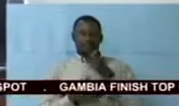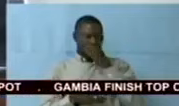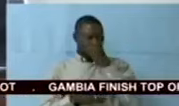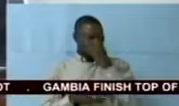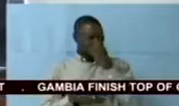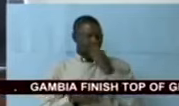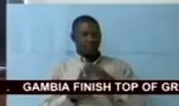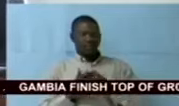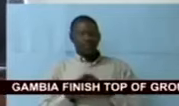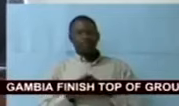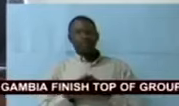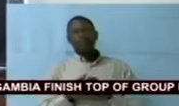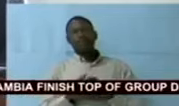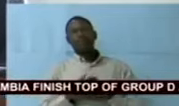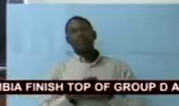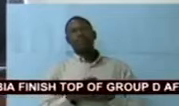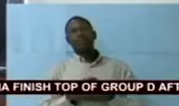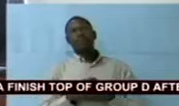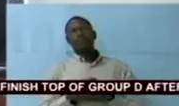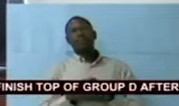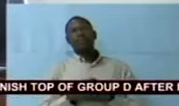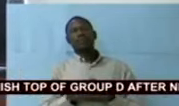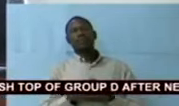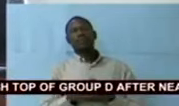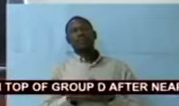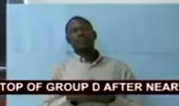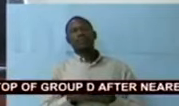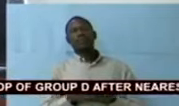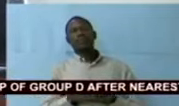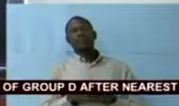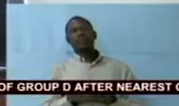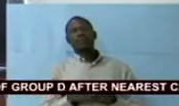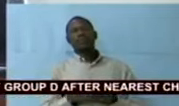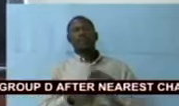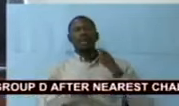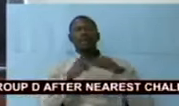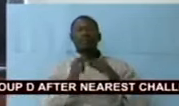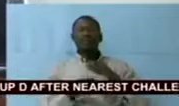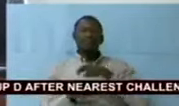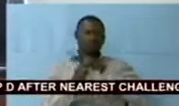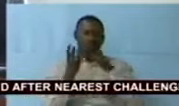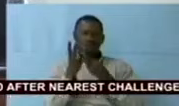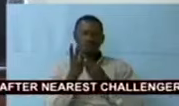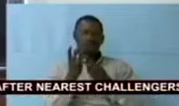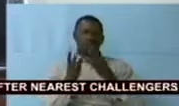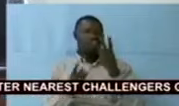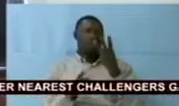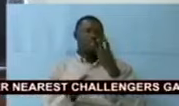Yeah, several. After those 3 attempts,